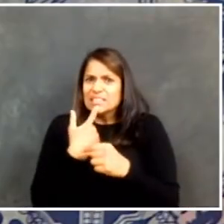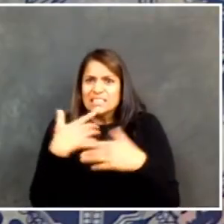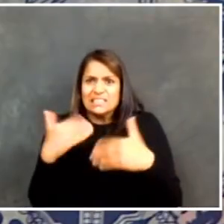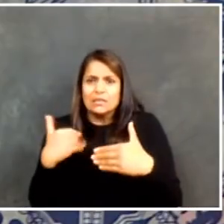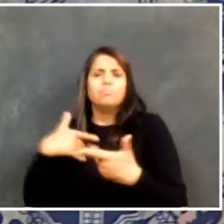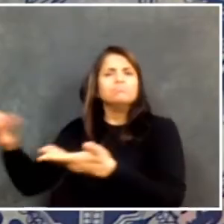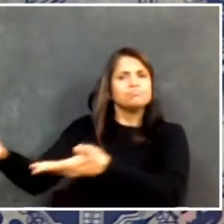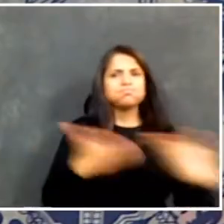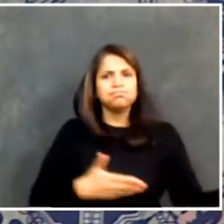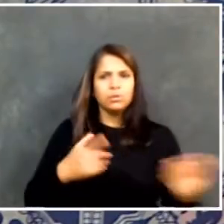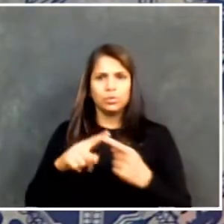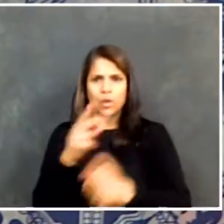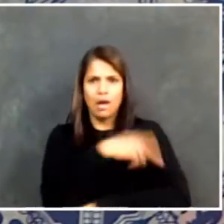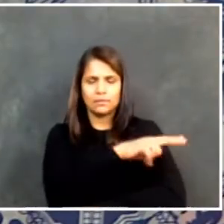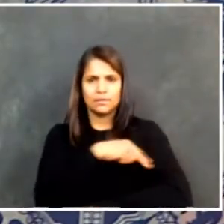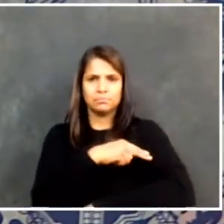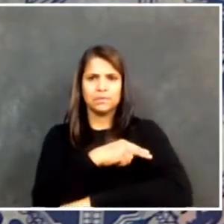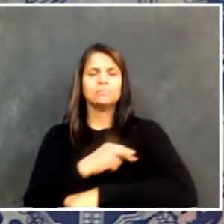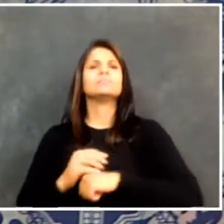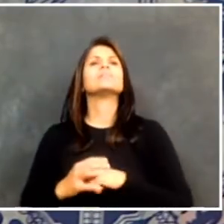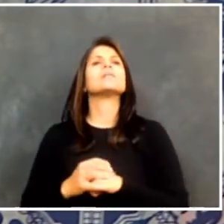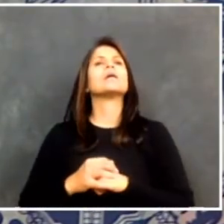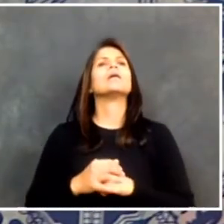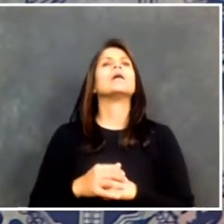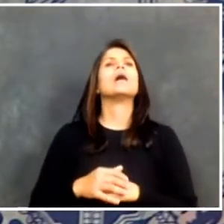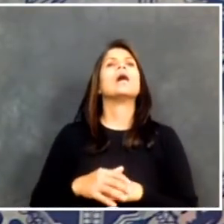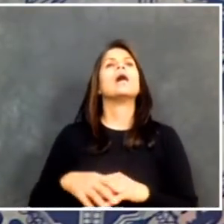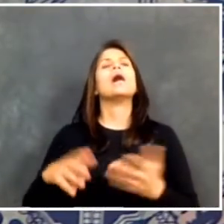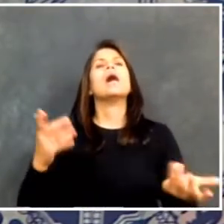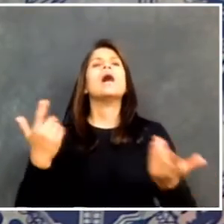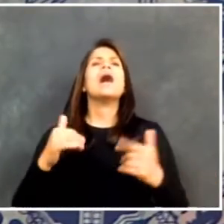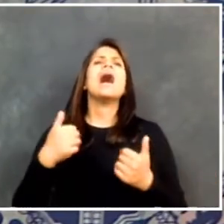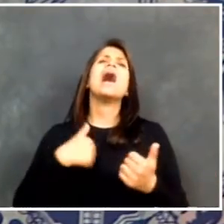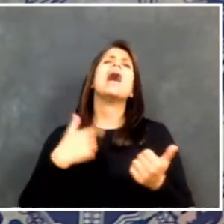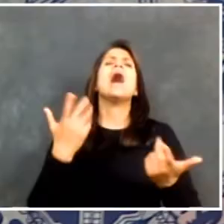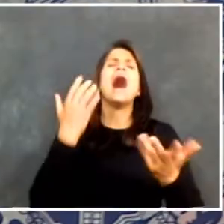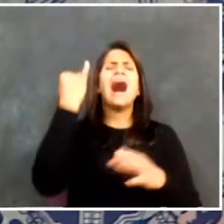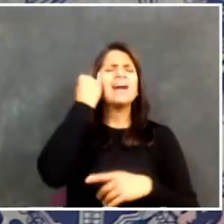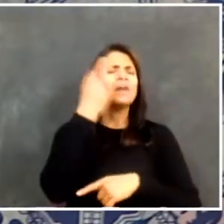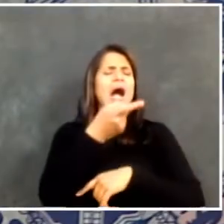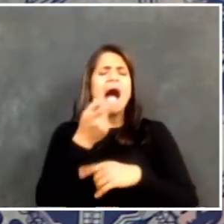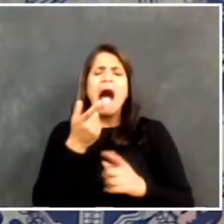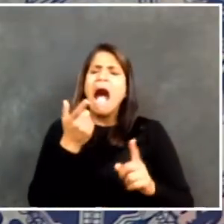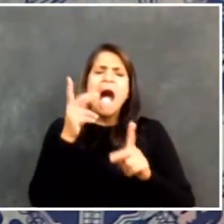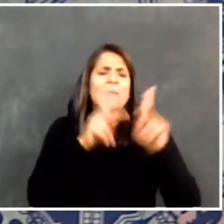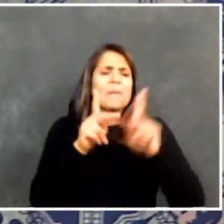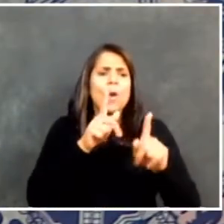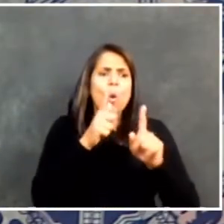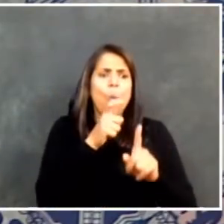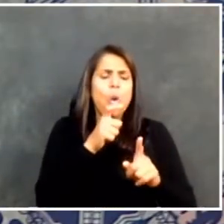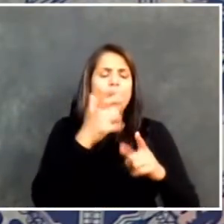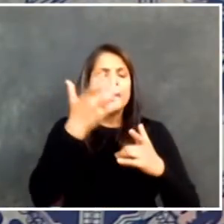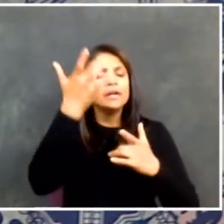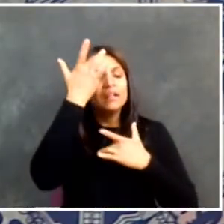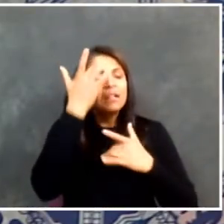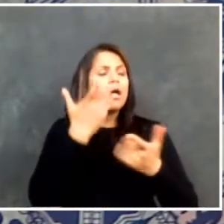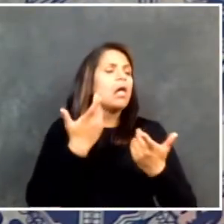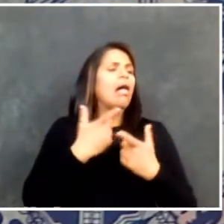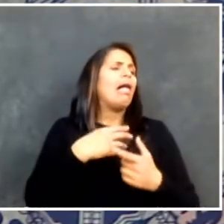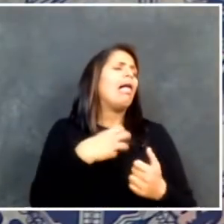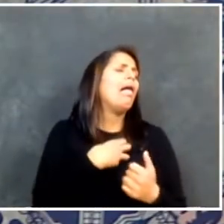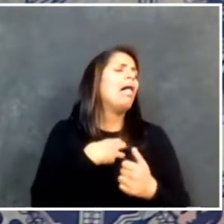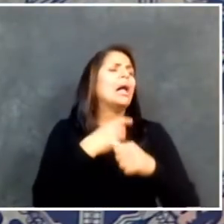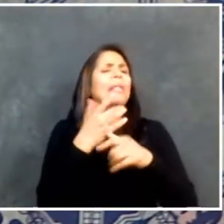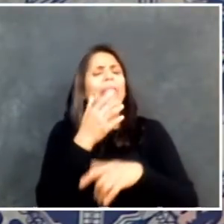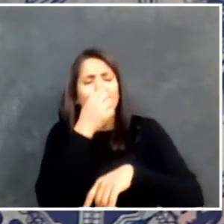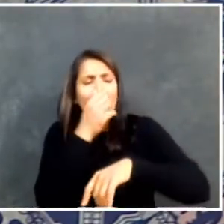possible. And from everything I saw, the cases that were really life and death, EMS, as usual, not